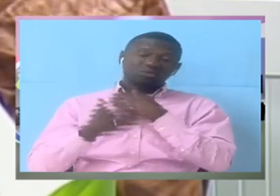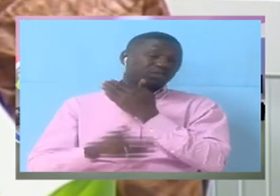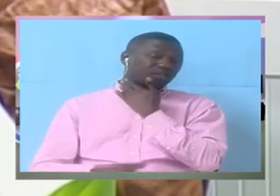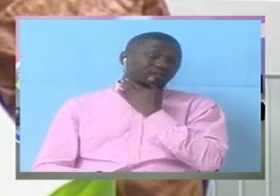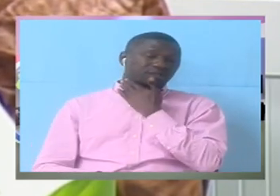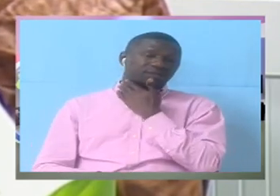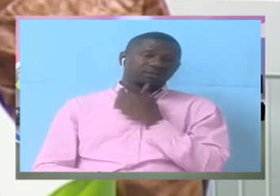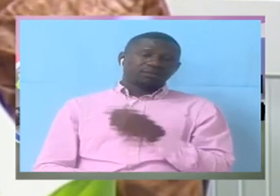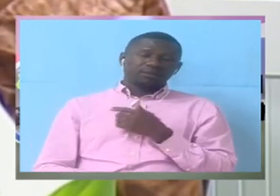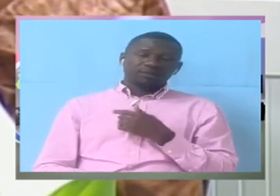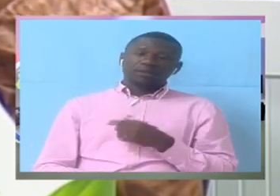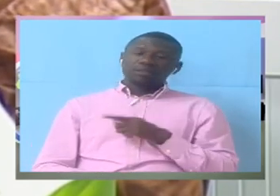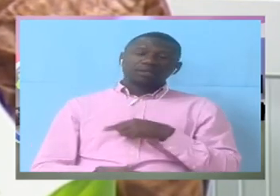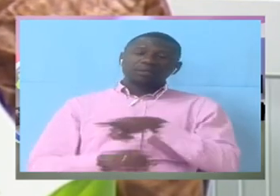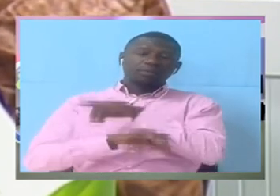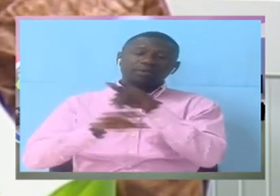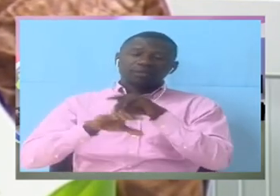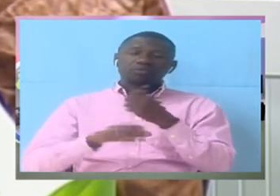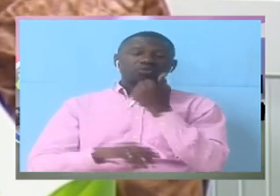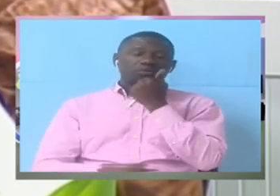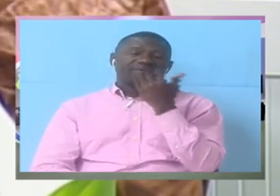Mile two is not confinement. Okay, especially confinement.